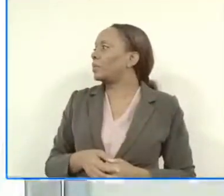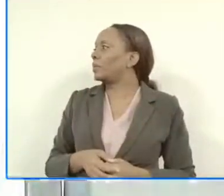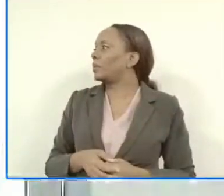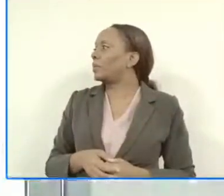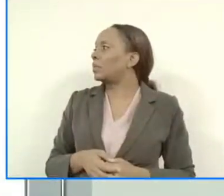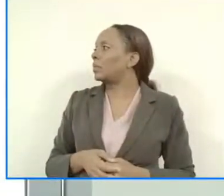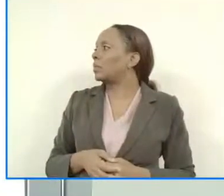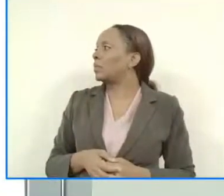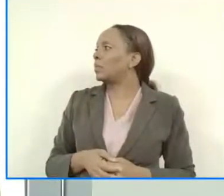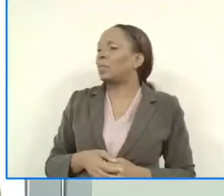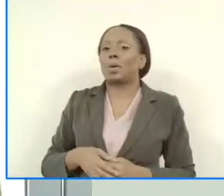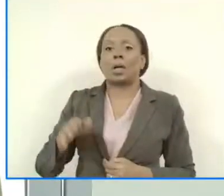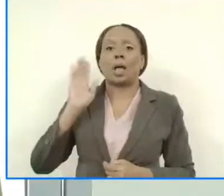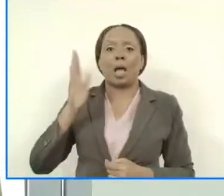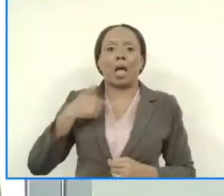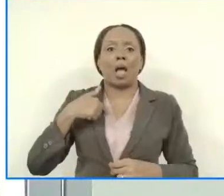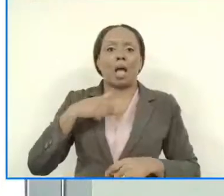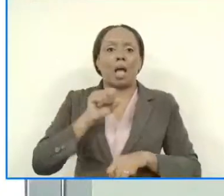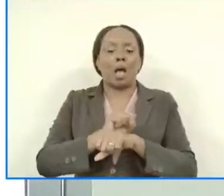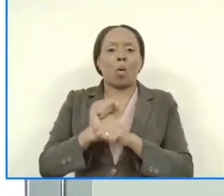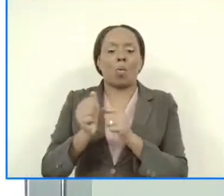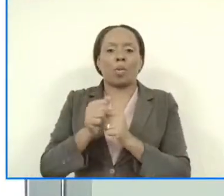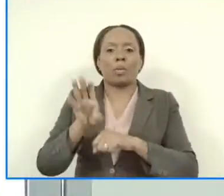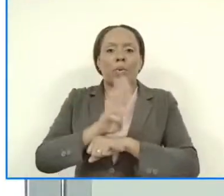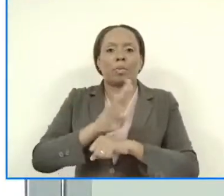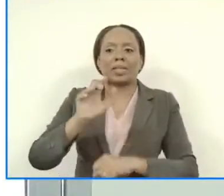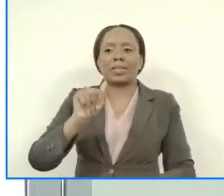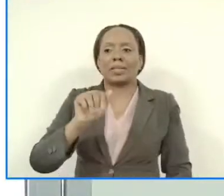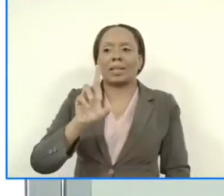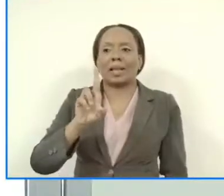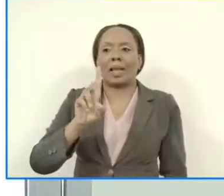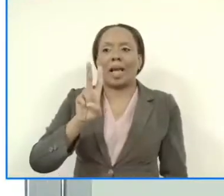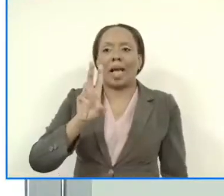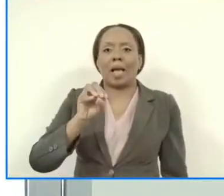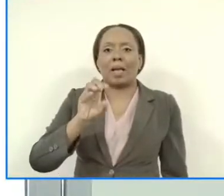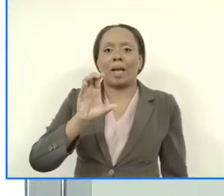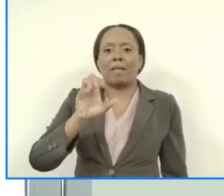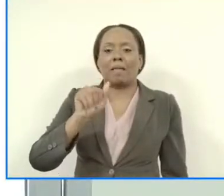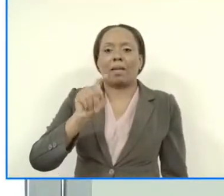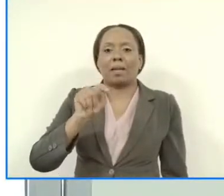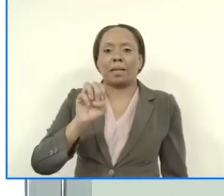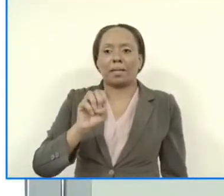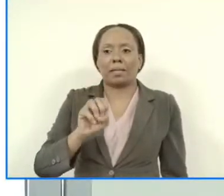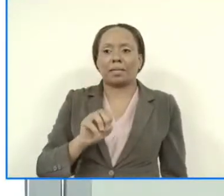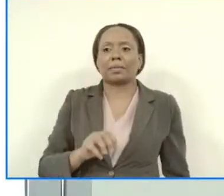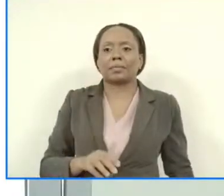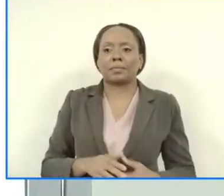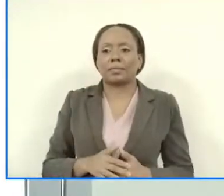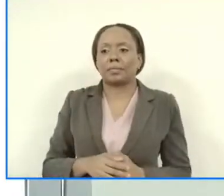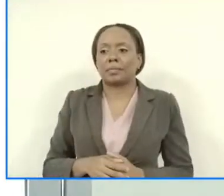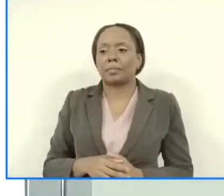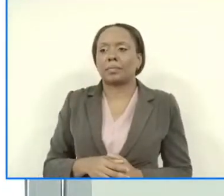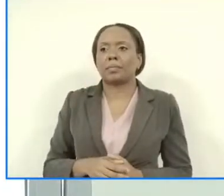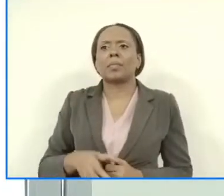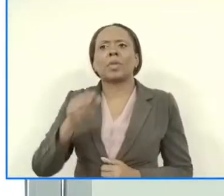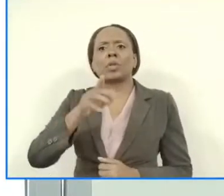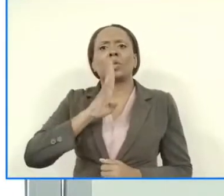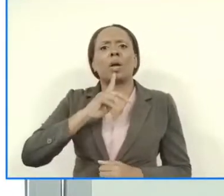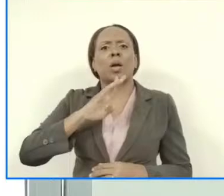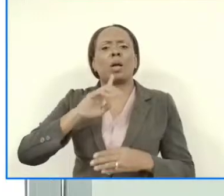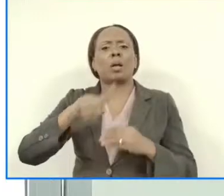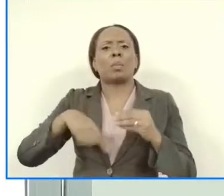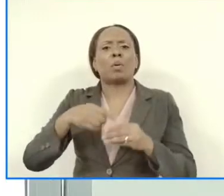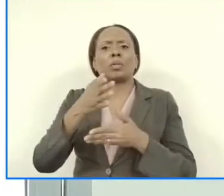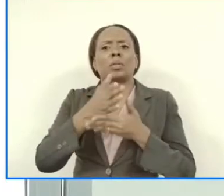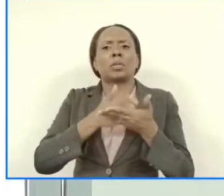Good afternoon, Michael Phillips from the Barbados Advocate. Good afternoon, Mr. Batman. Good afternoon. You would have given an extended glossary of some of the areas that you would have been working